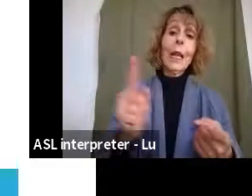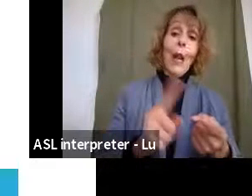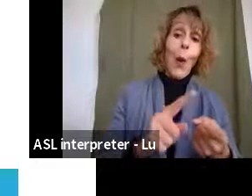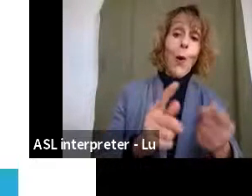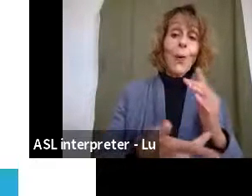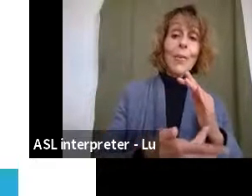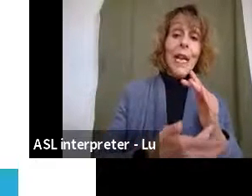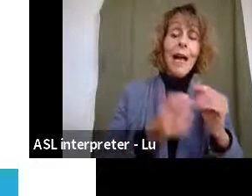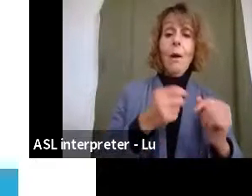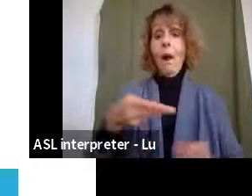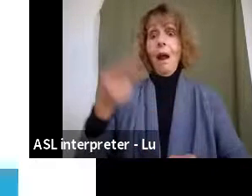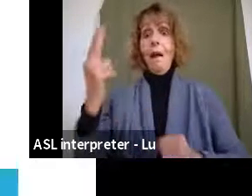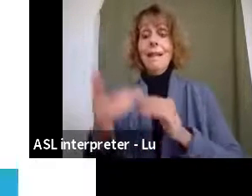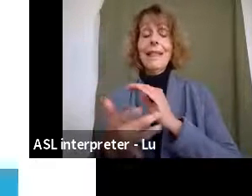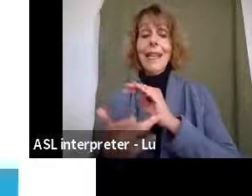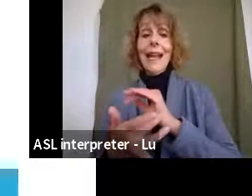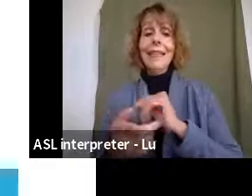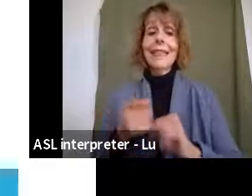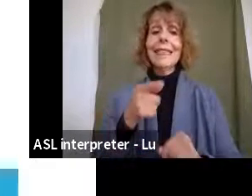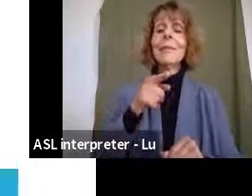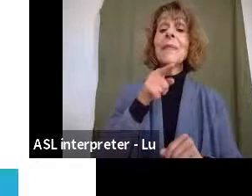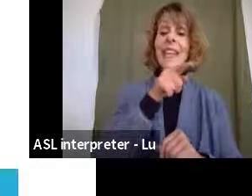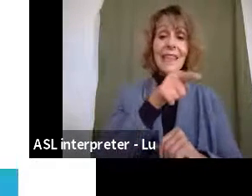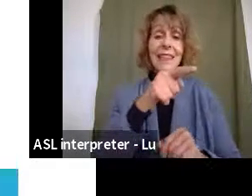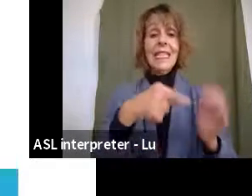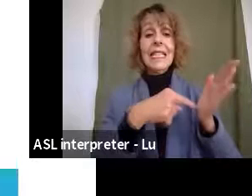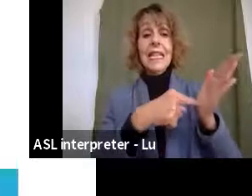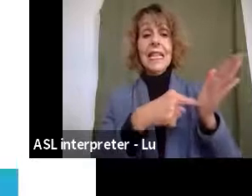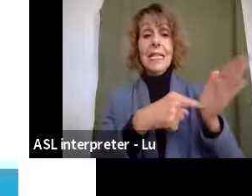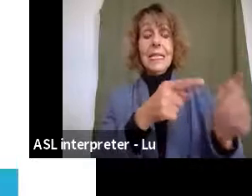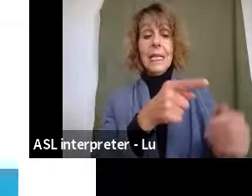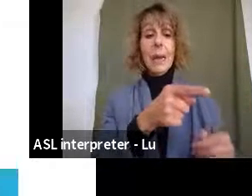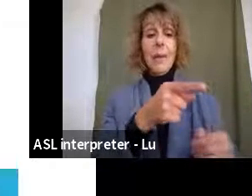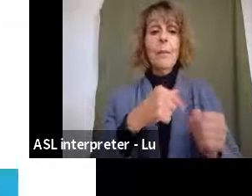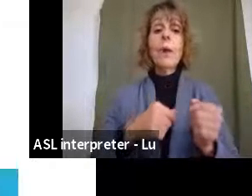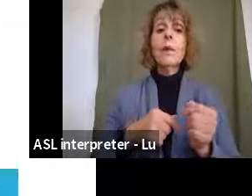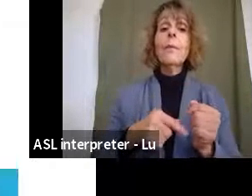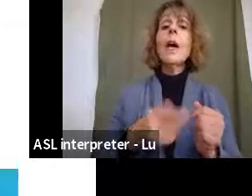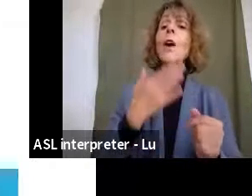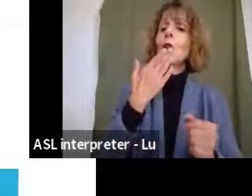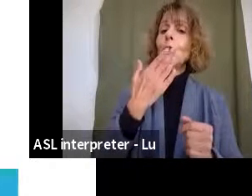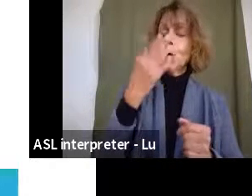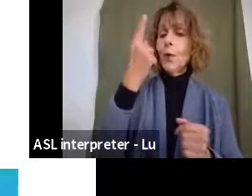This is a communication board that the hospital might want to have on hand.